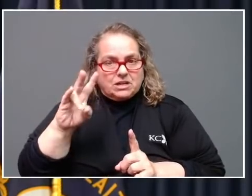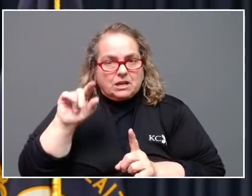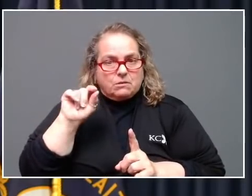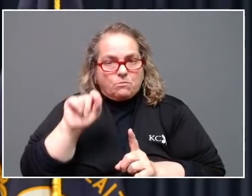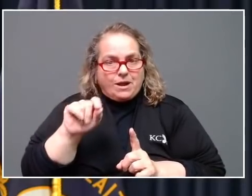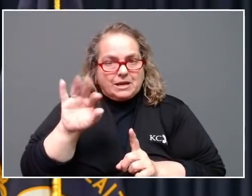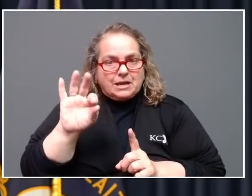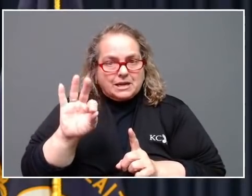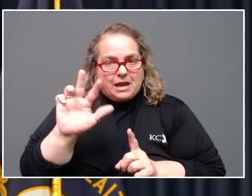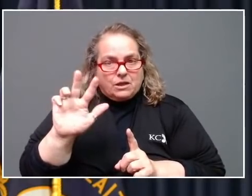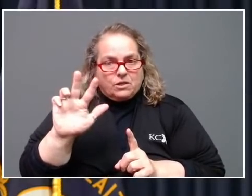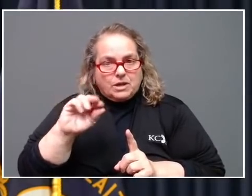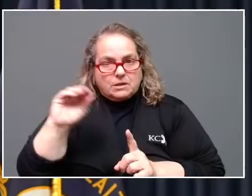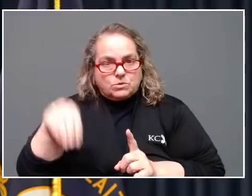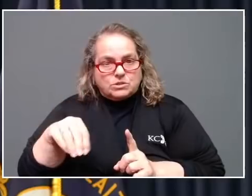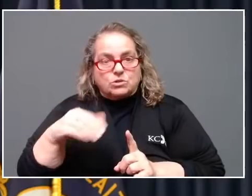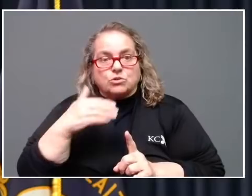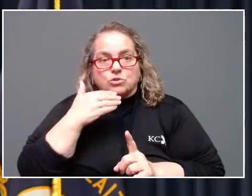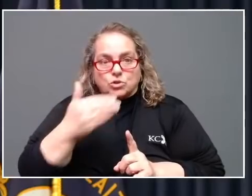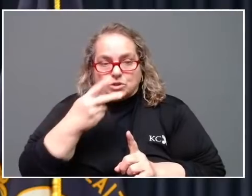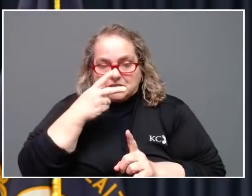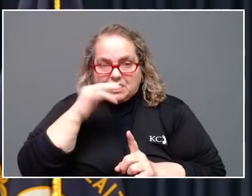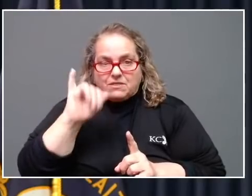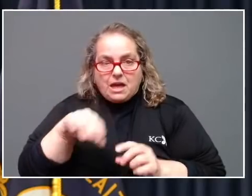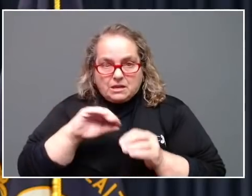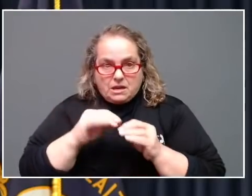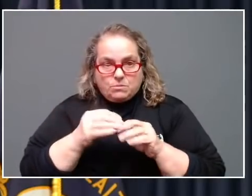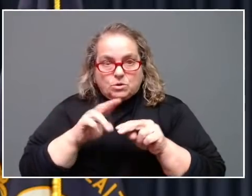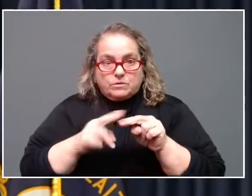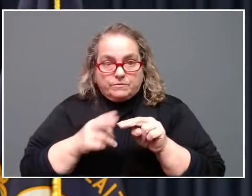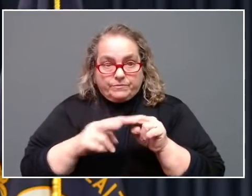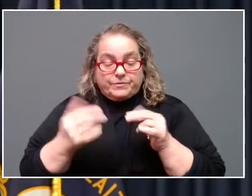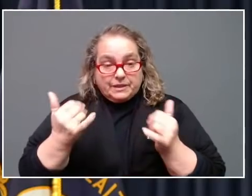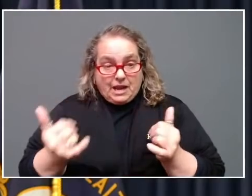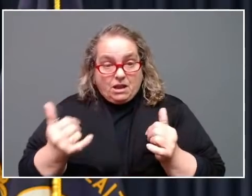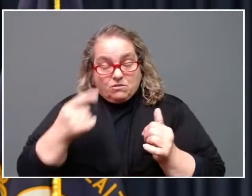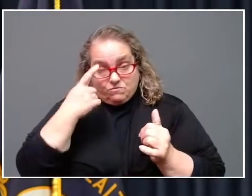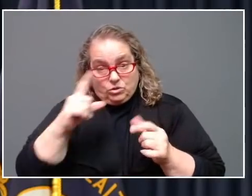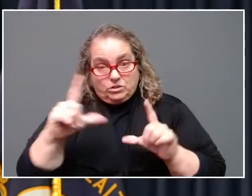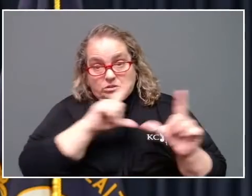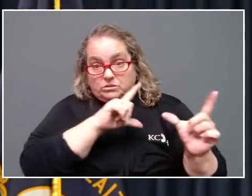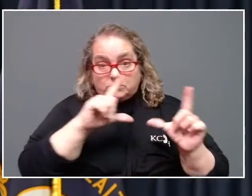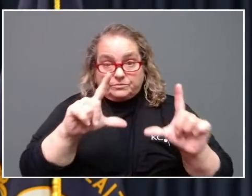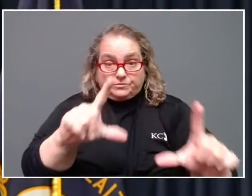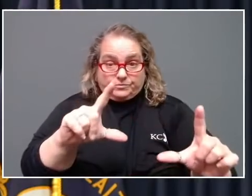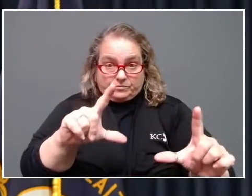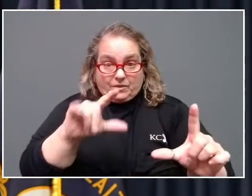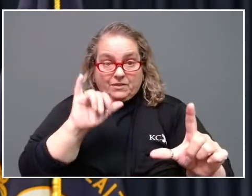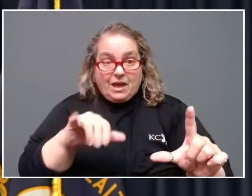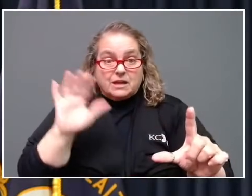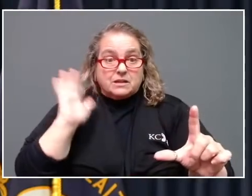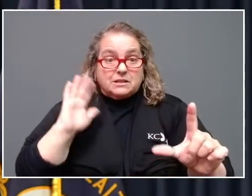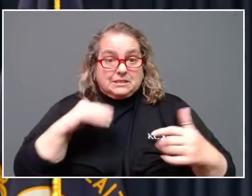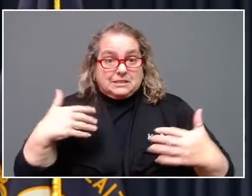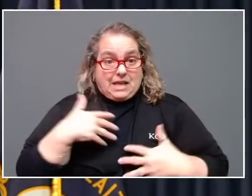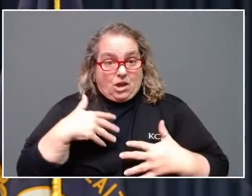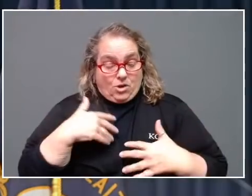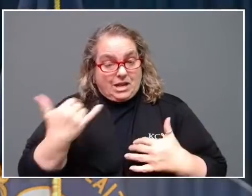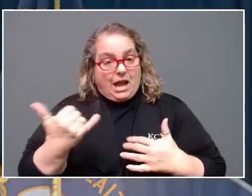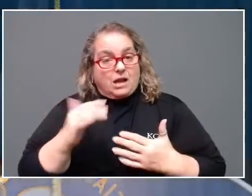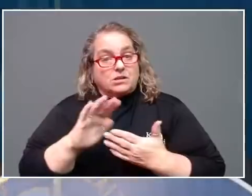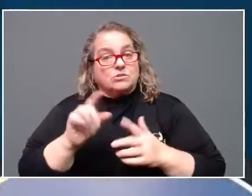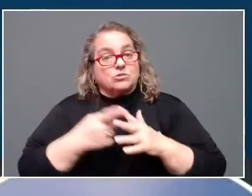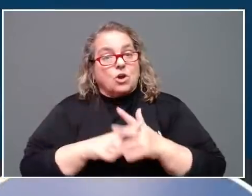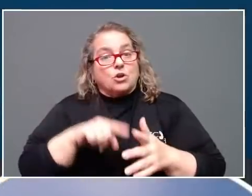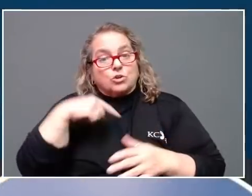17.93%. Good to see that falling. Now, for the chart that was the scariest and now is starting to look so much